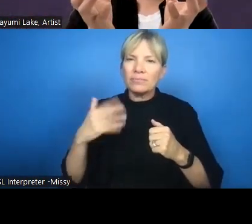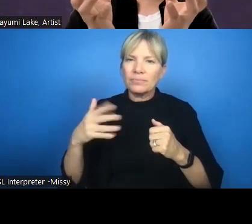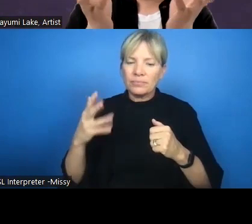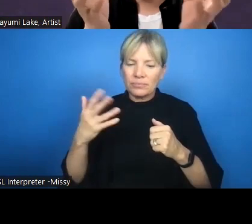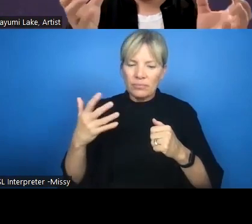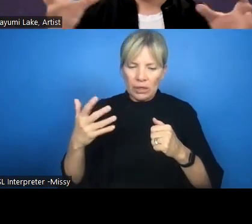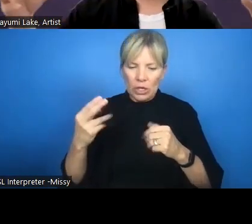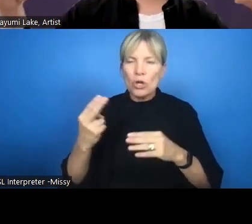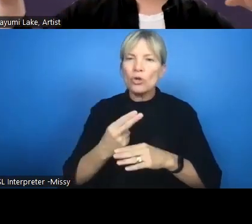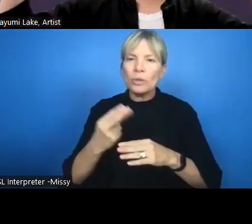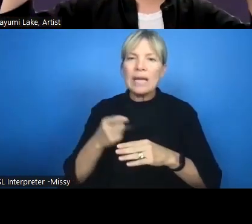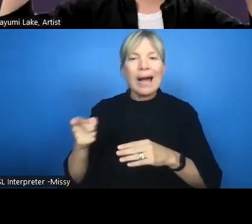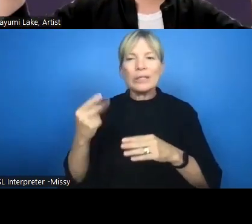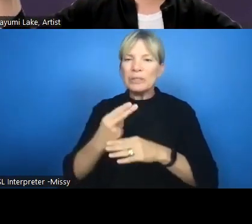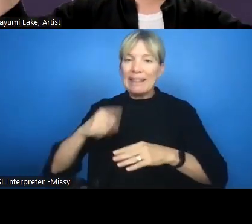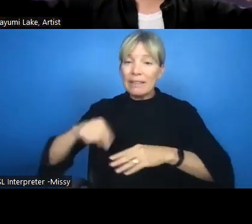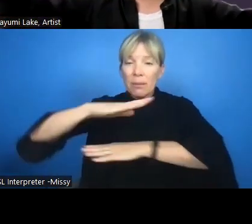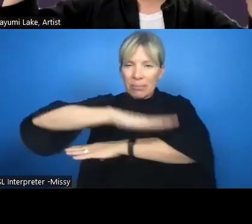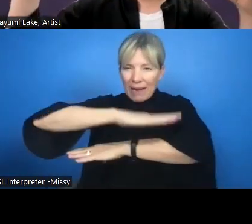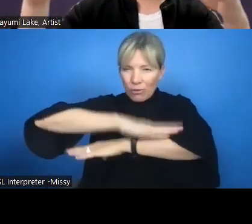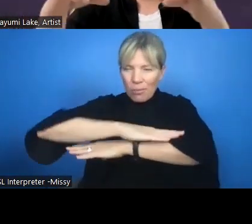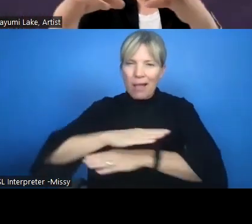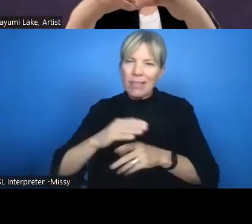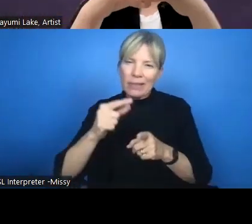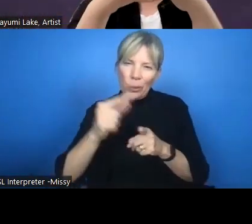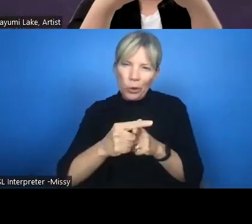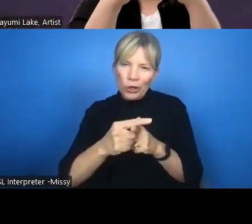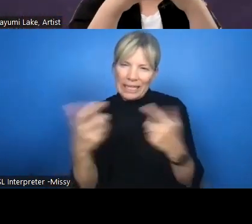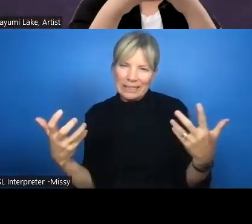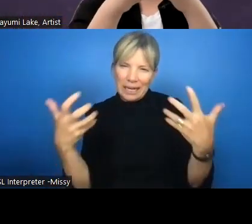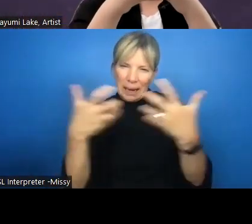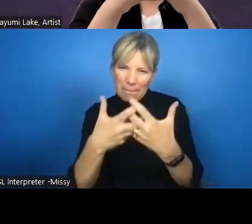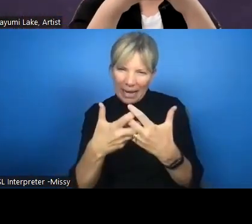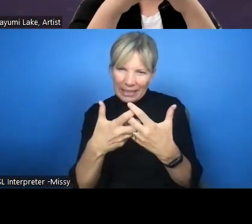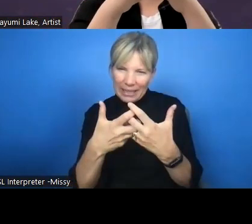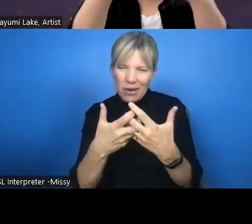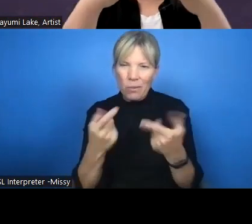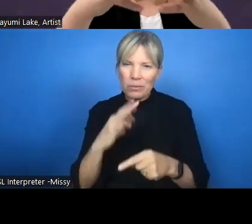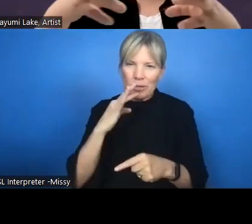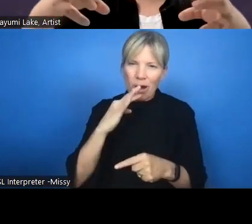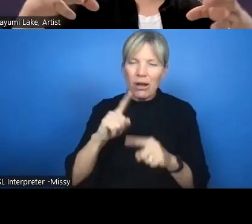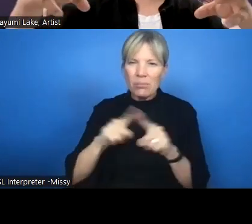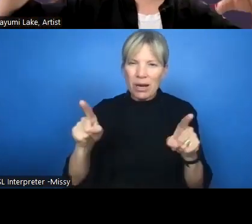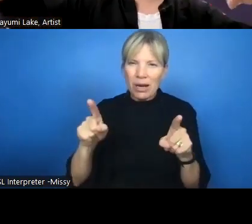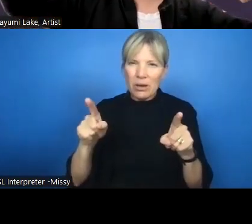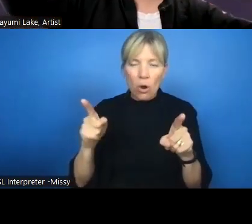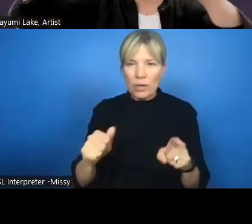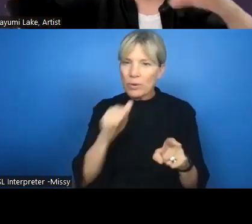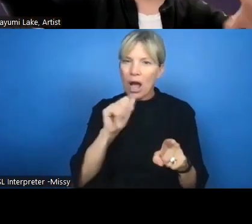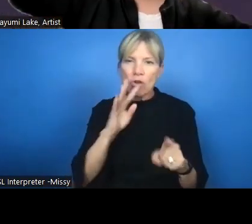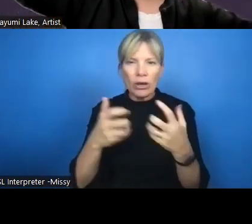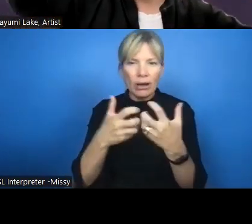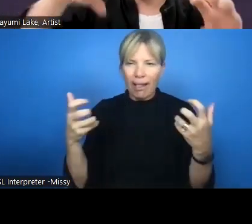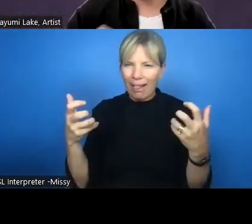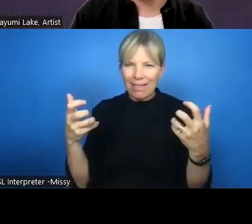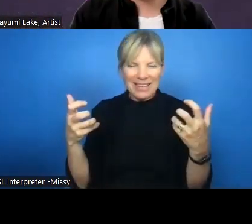using this platform. So it's kind of like a word is combining when we're talking, but then when we're not talking, it would just you